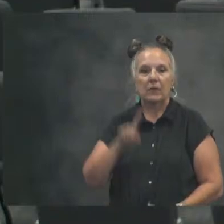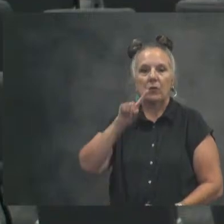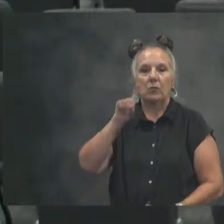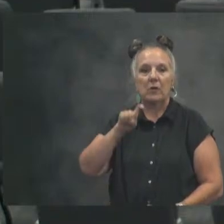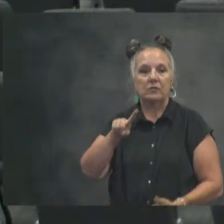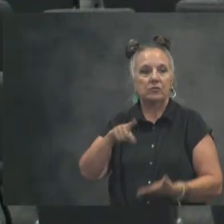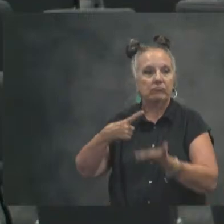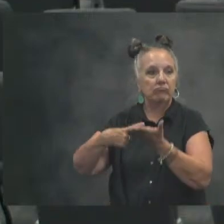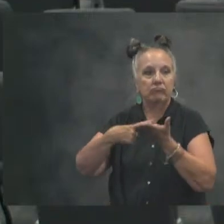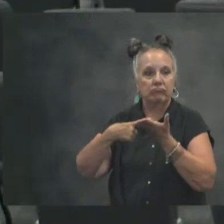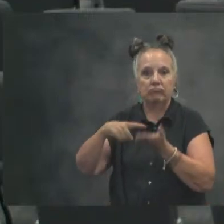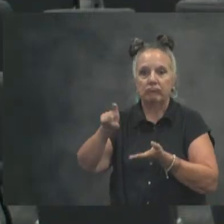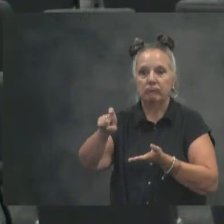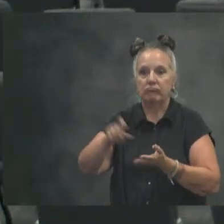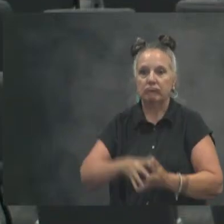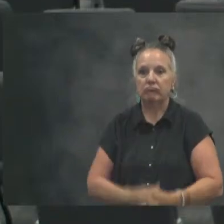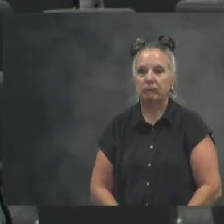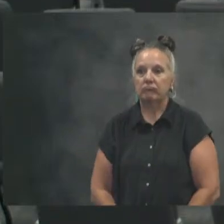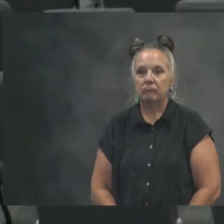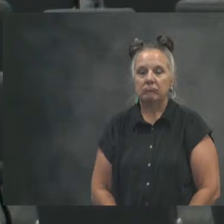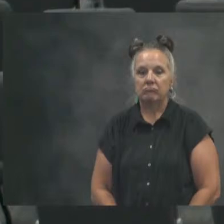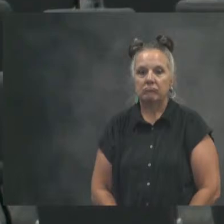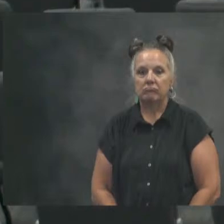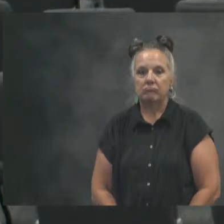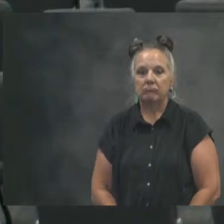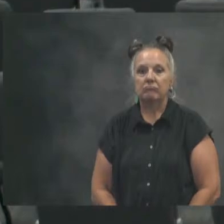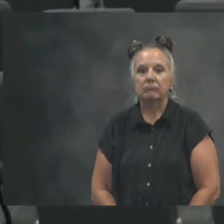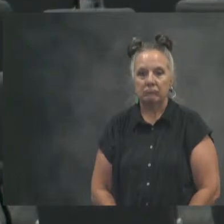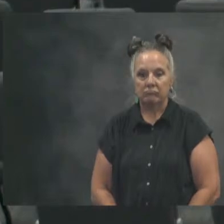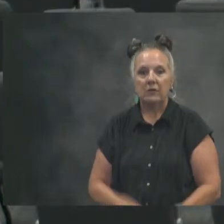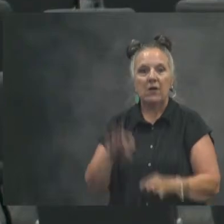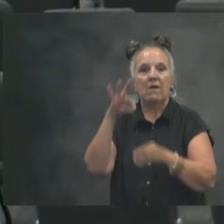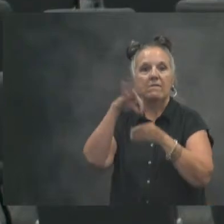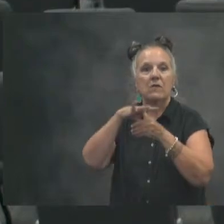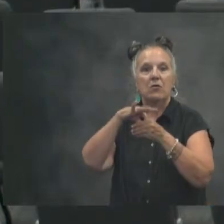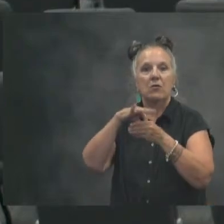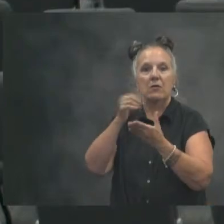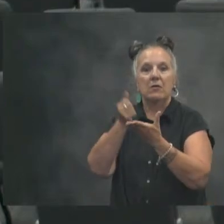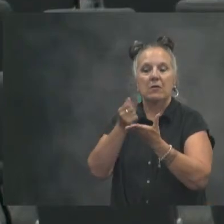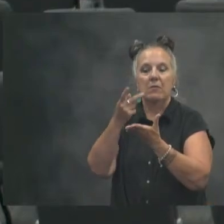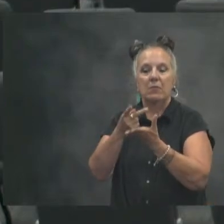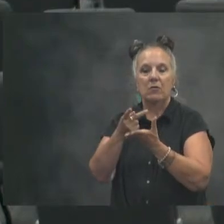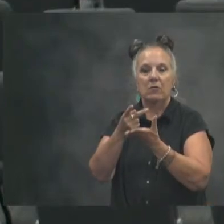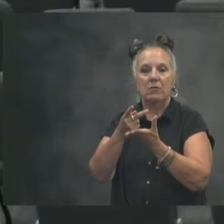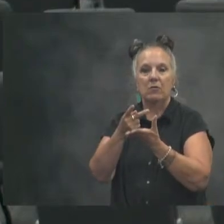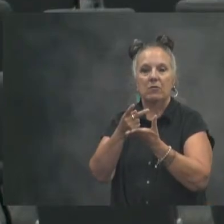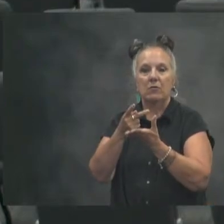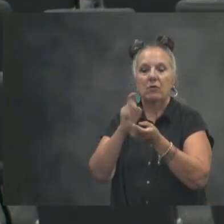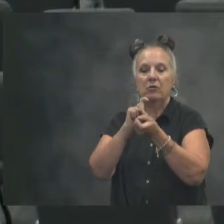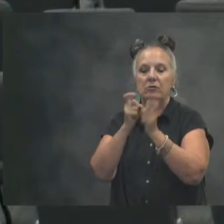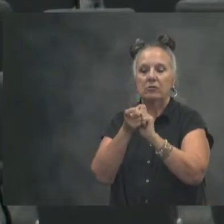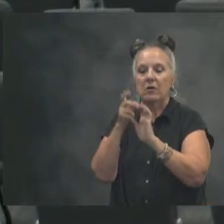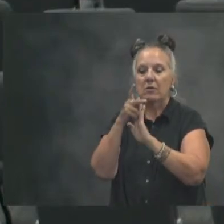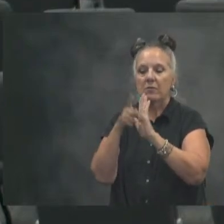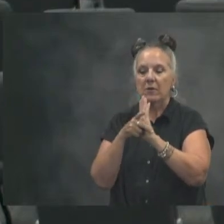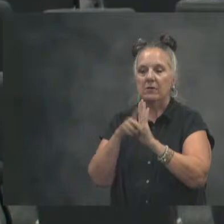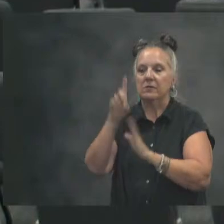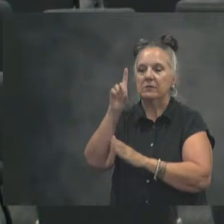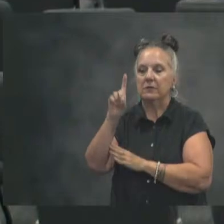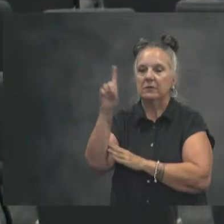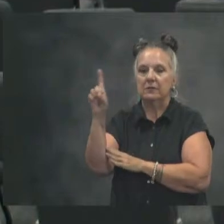questions, any discussion? Okay, we'll move to the vote. We're voting to approve the first reading of proposed changes to policy